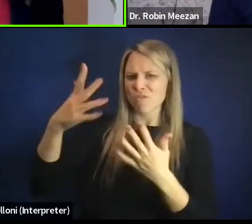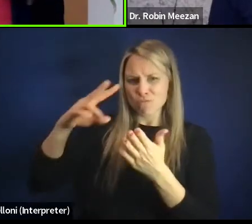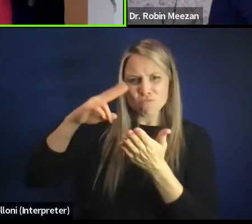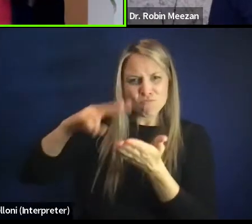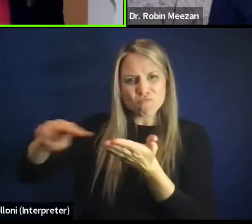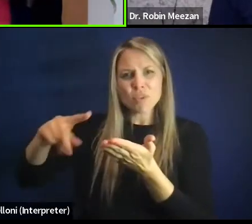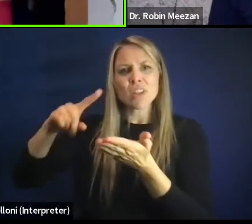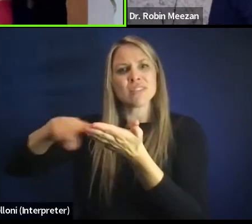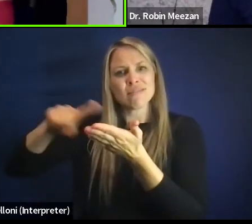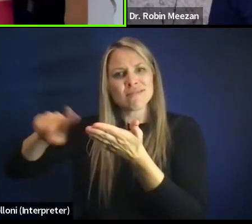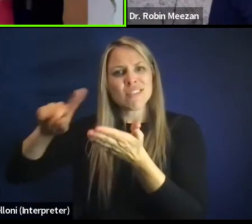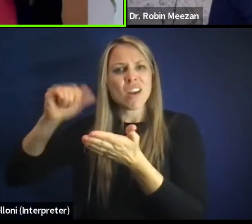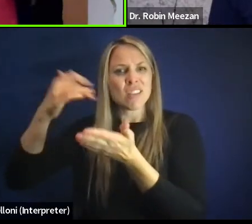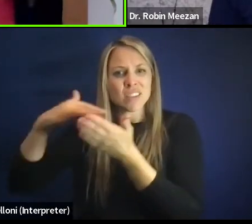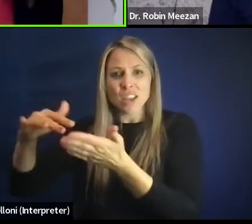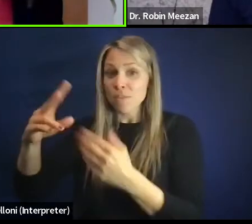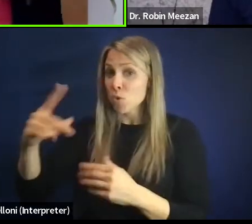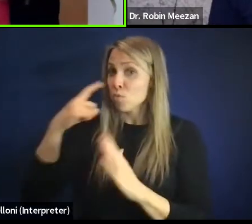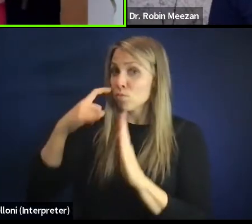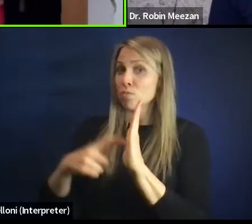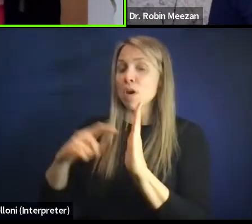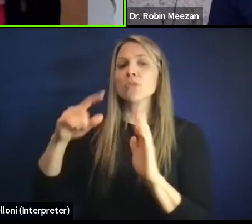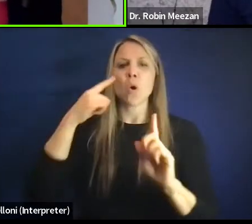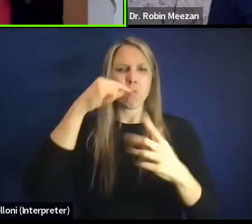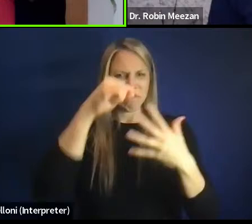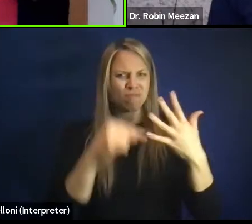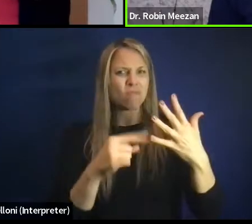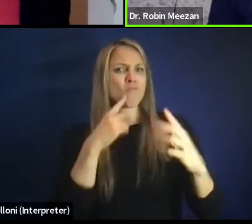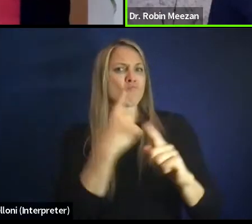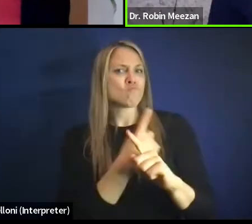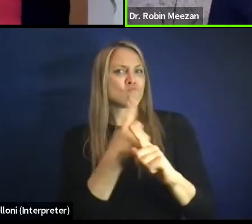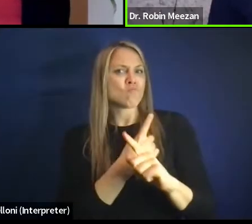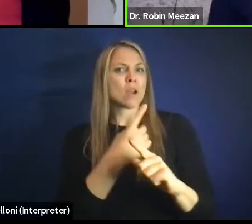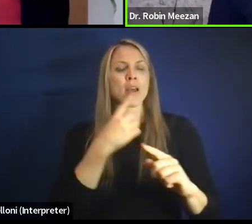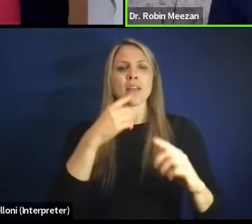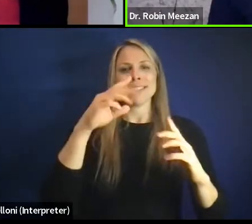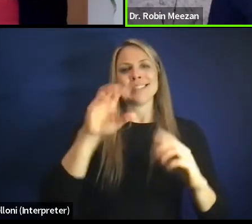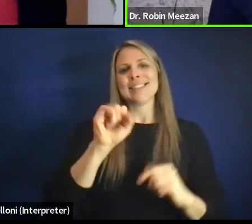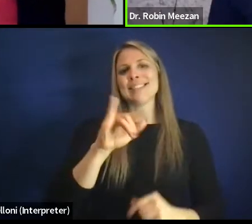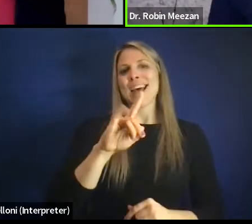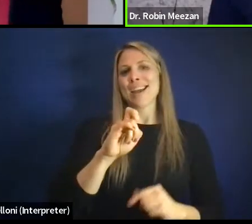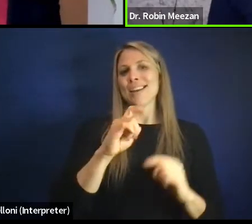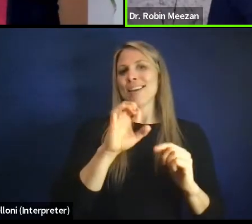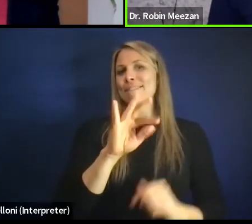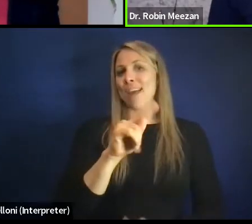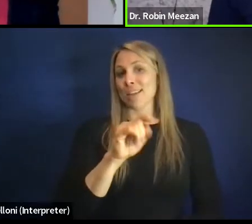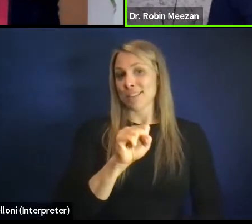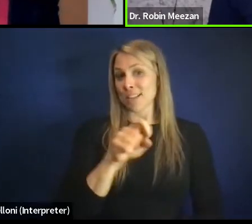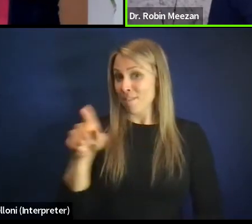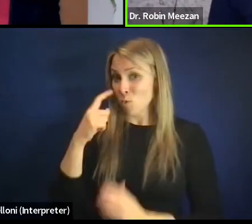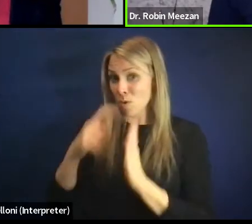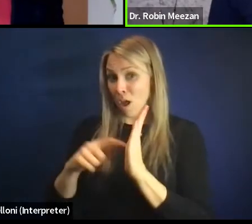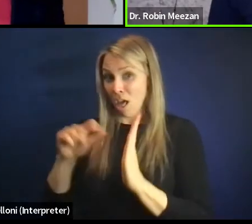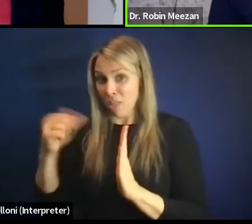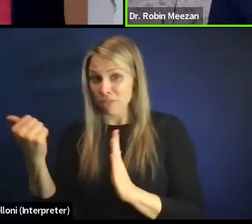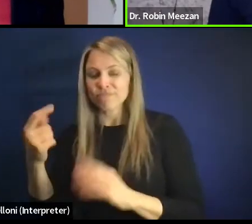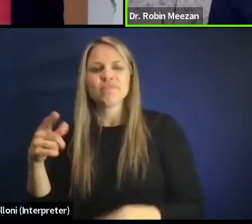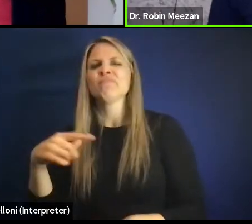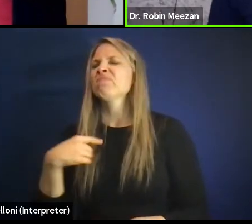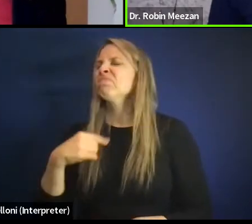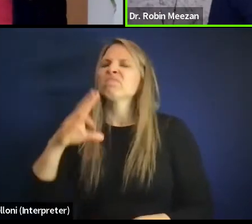been seeing any other side effects that weren't mentioned? No, and I honestly, I'm usually just a sore